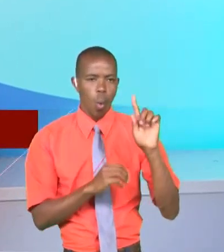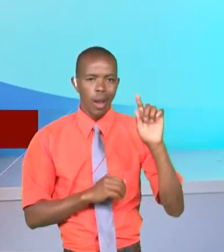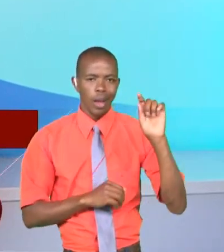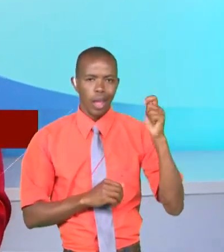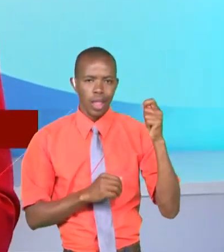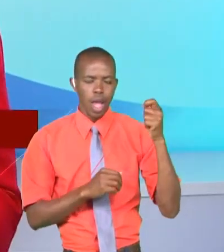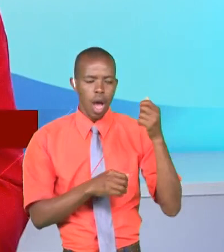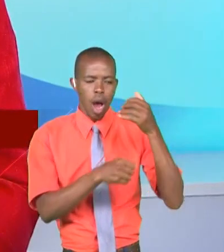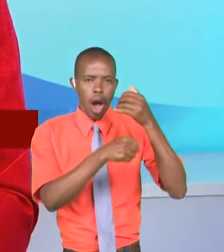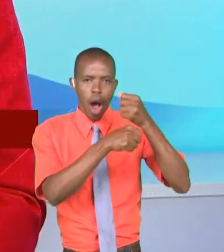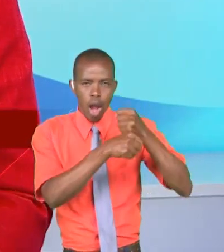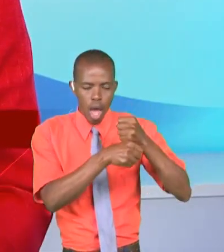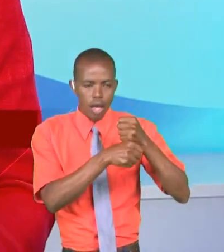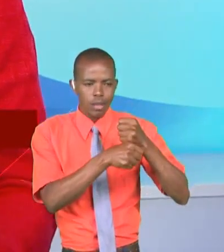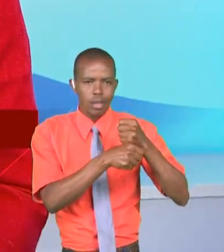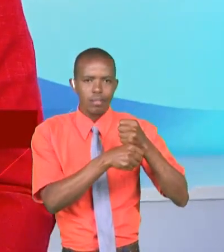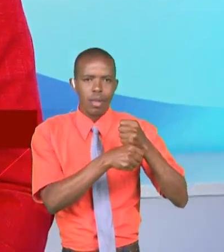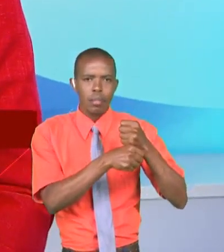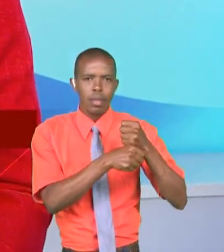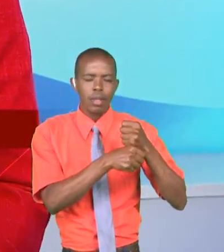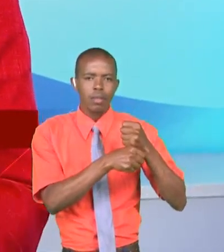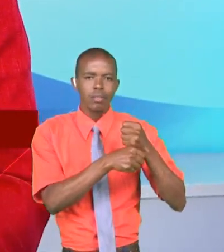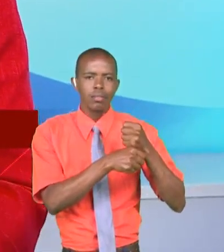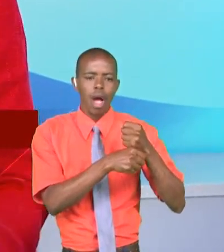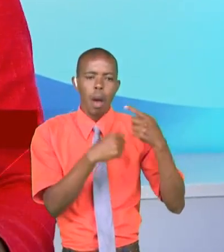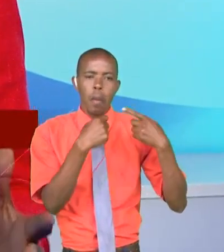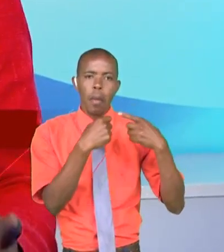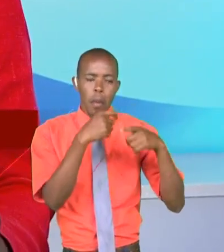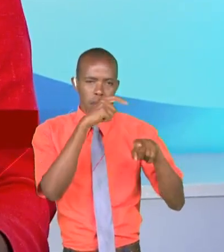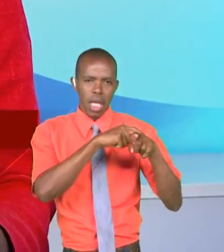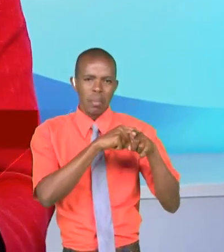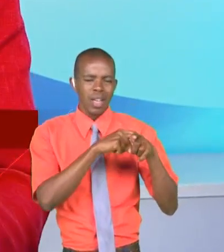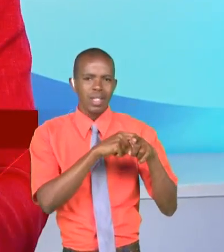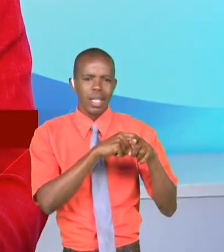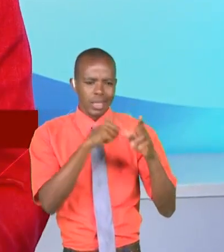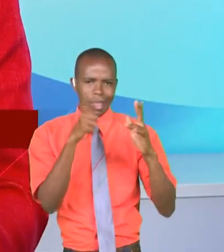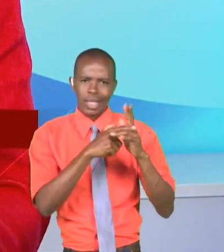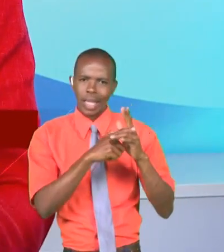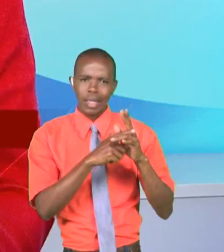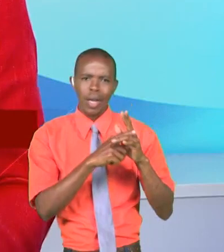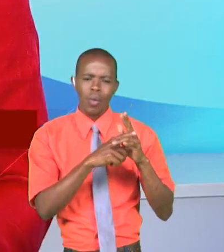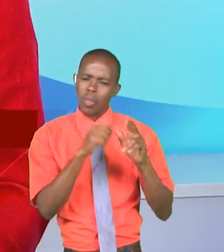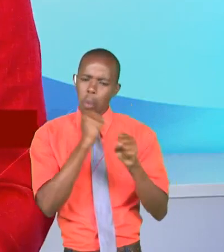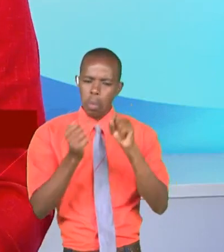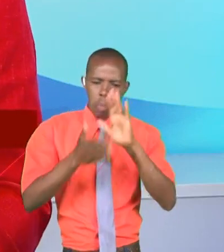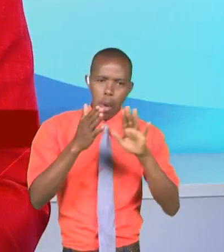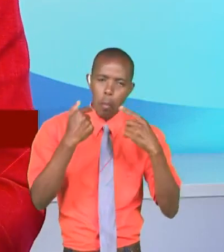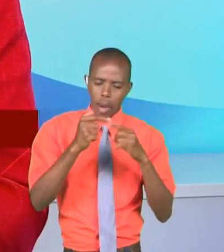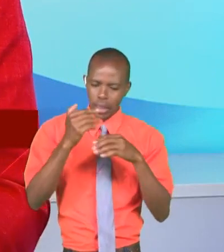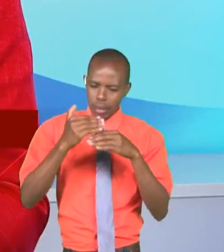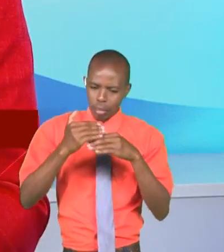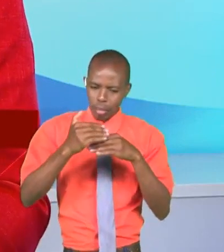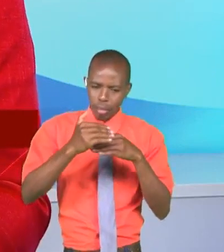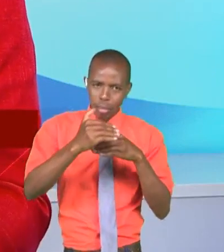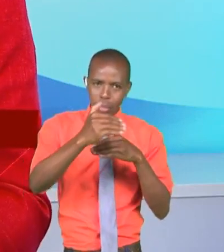still basking in the glory of honeymoon. But now once that goes, then they will have to deal with the real issues.